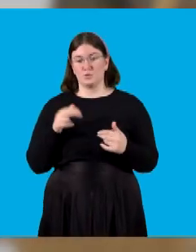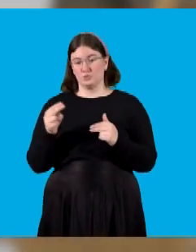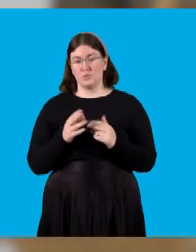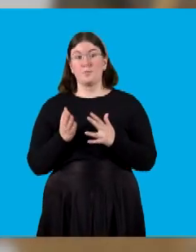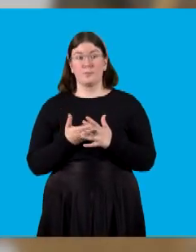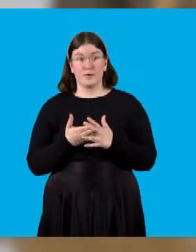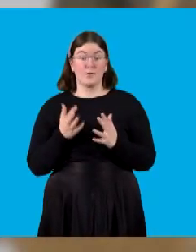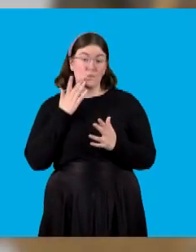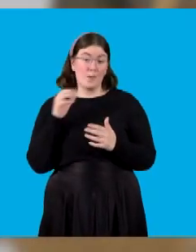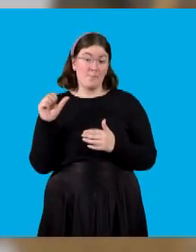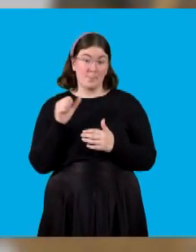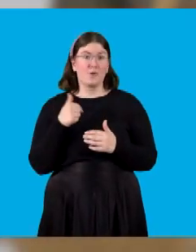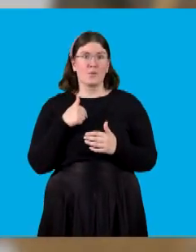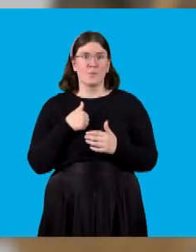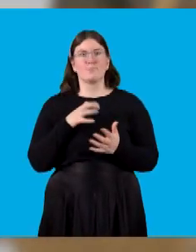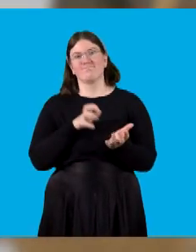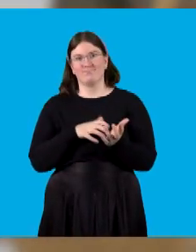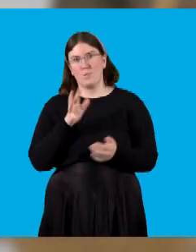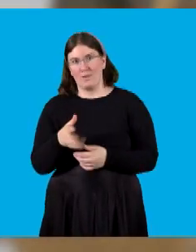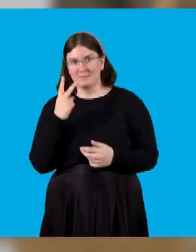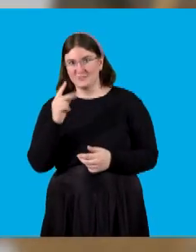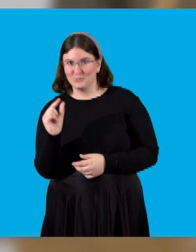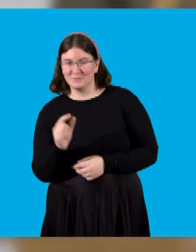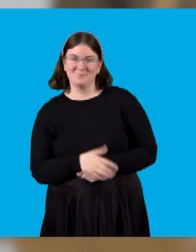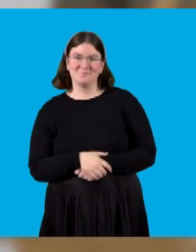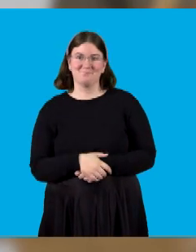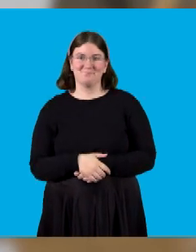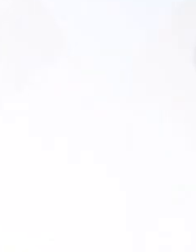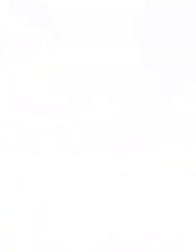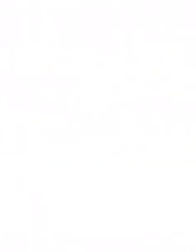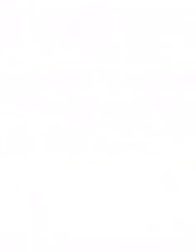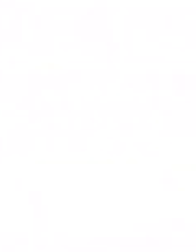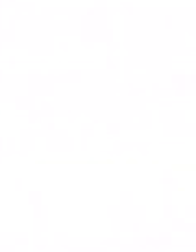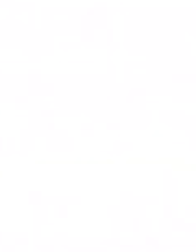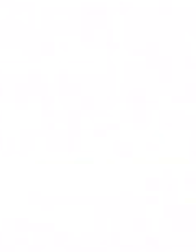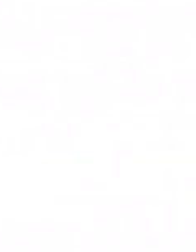After the break, we'll put all of this into the mathematics. See you now.